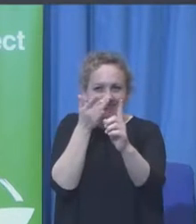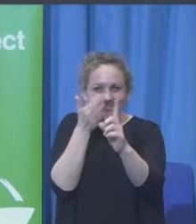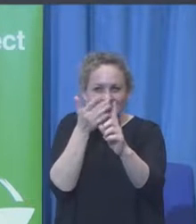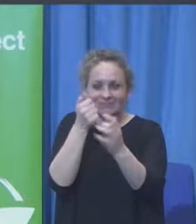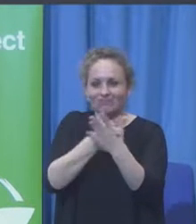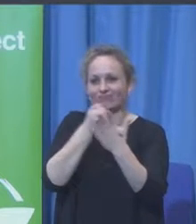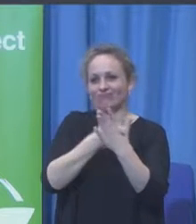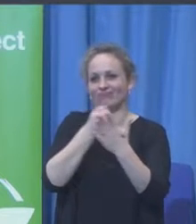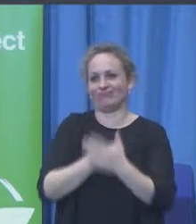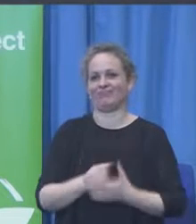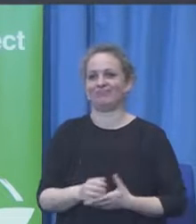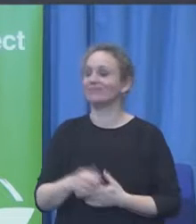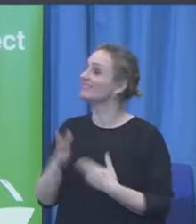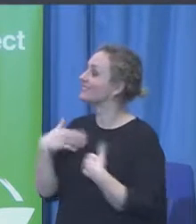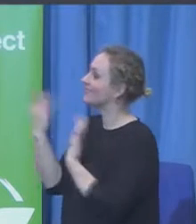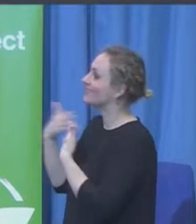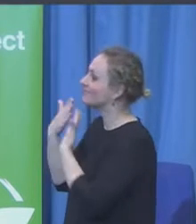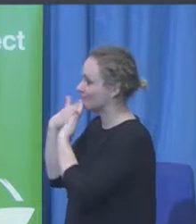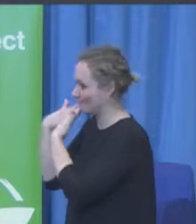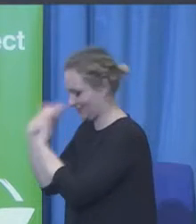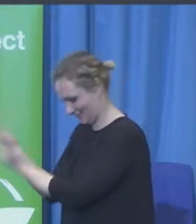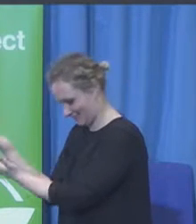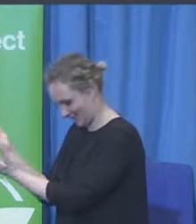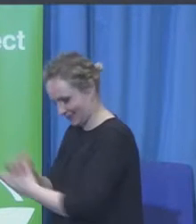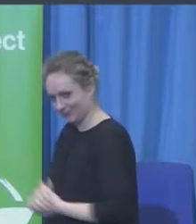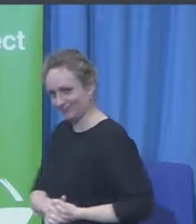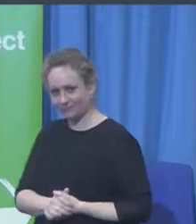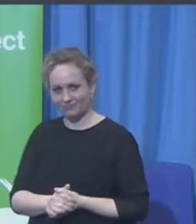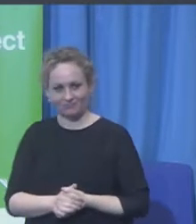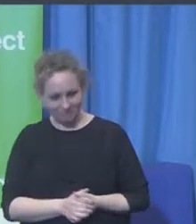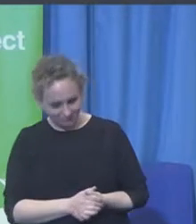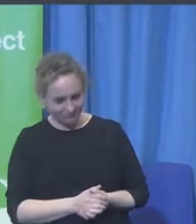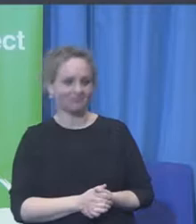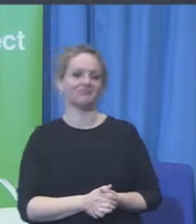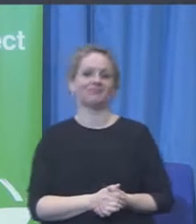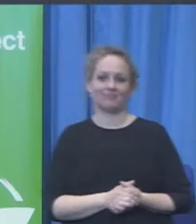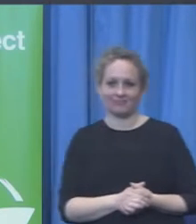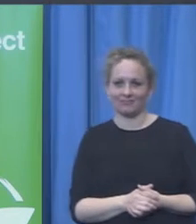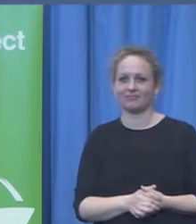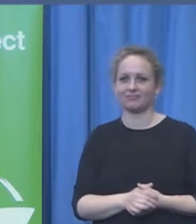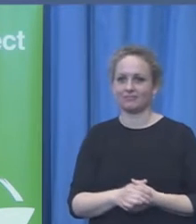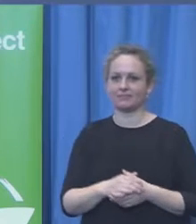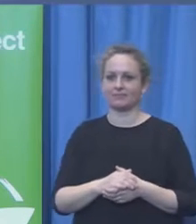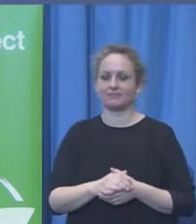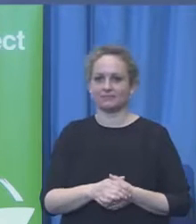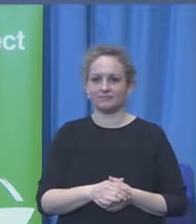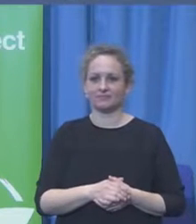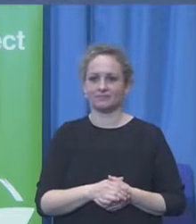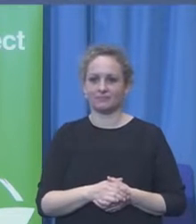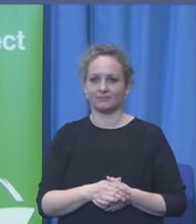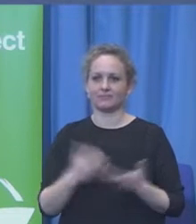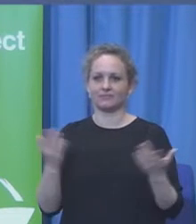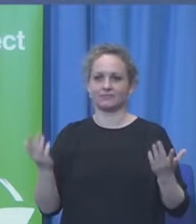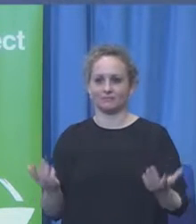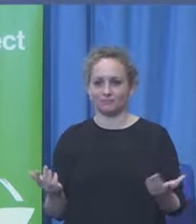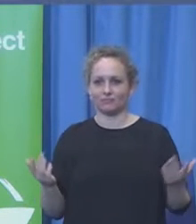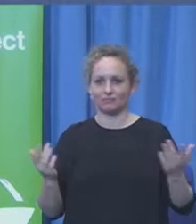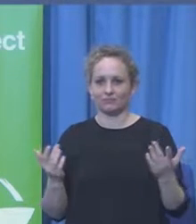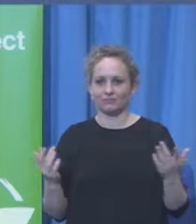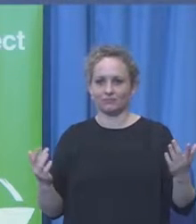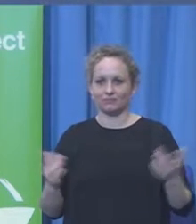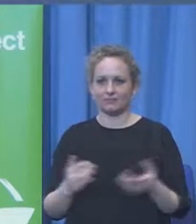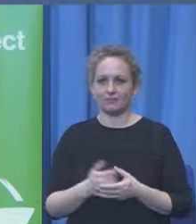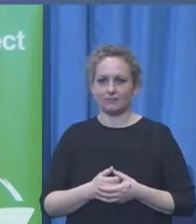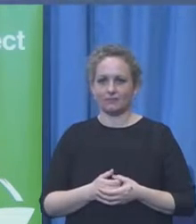Thank you very much. So let's dive into employment issues, which is the main topic of our